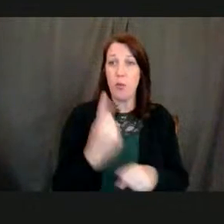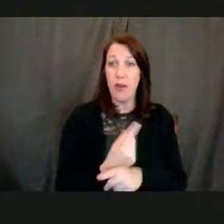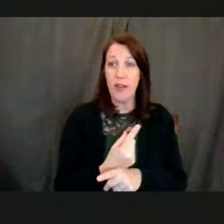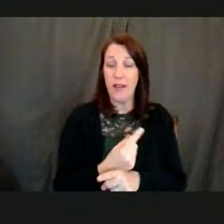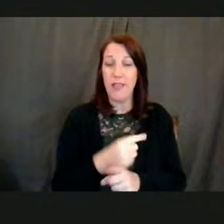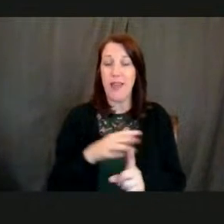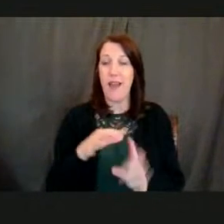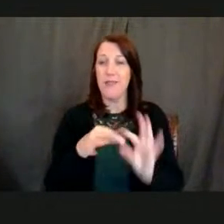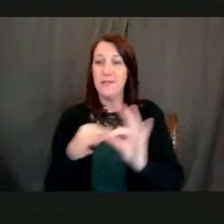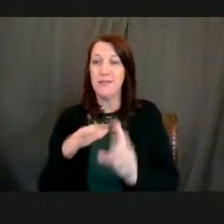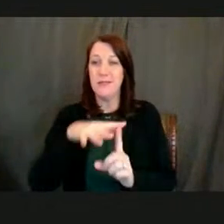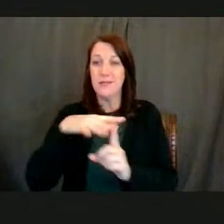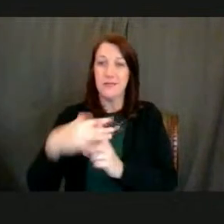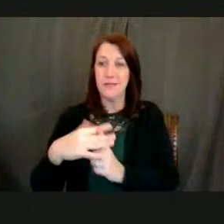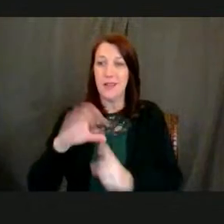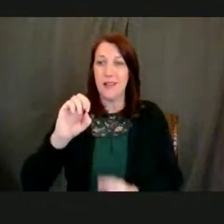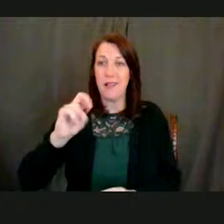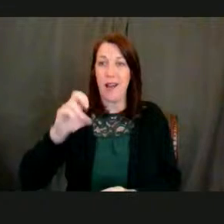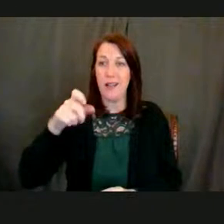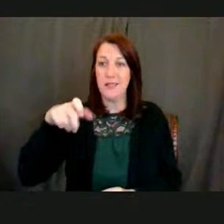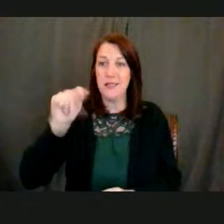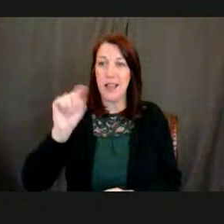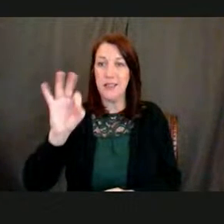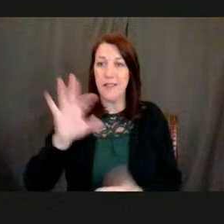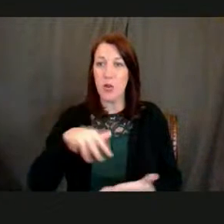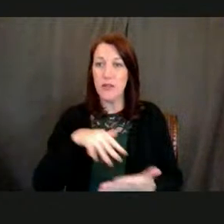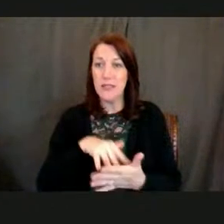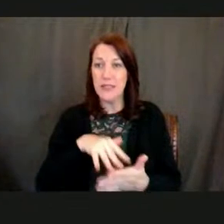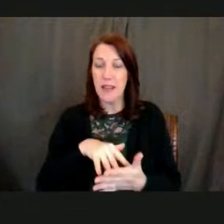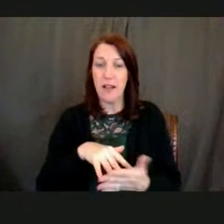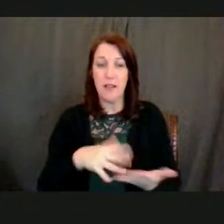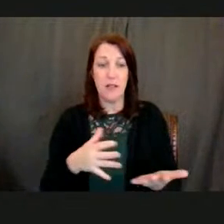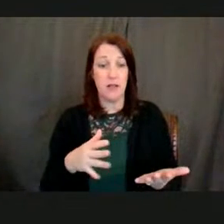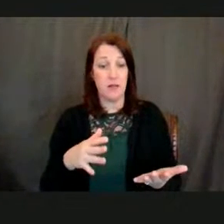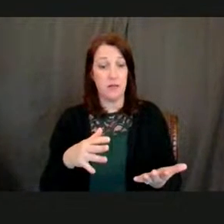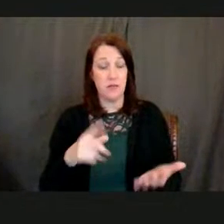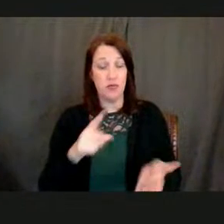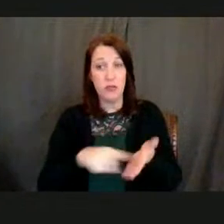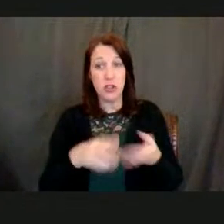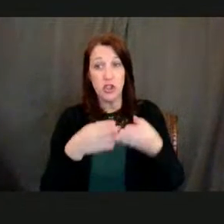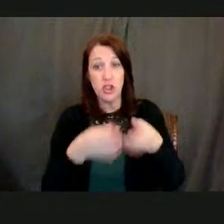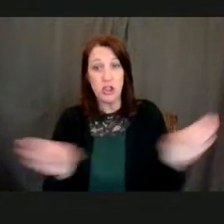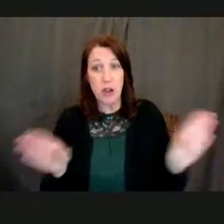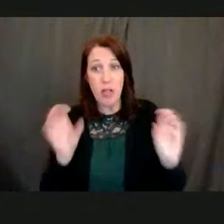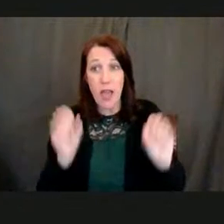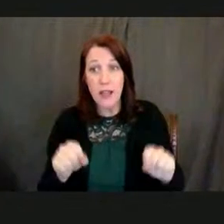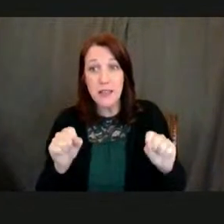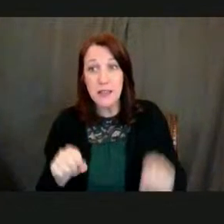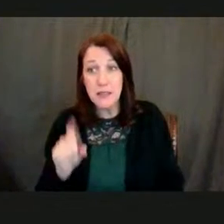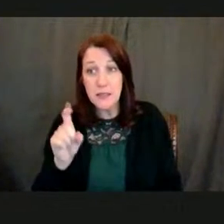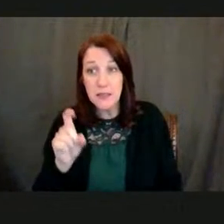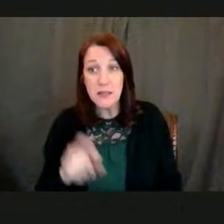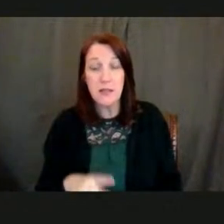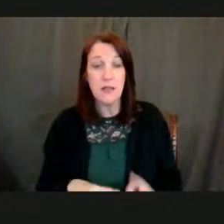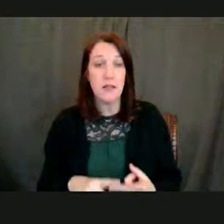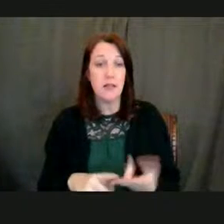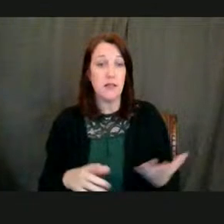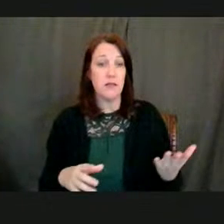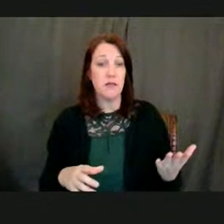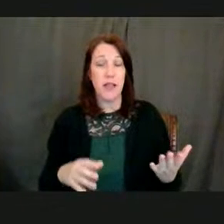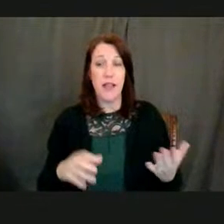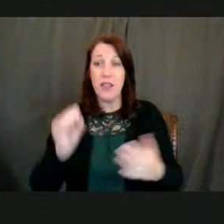your study. So we'll be looking at things like, will your research be generalizable? If there are proposed